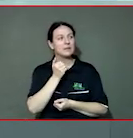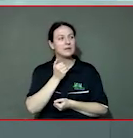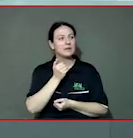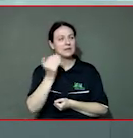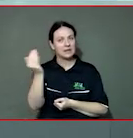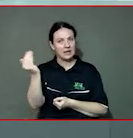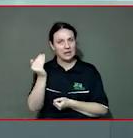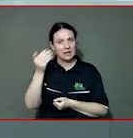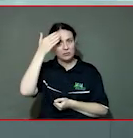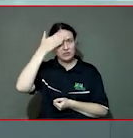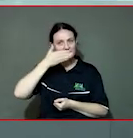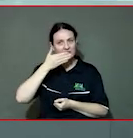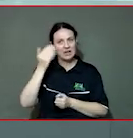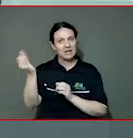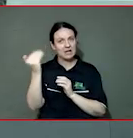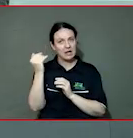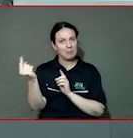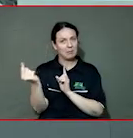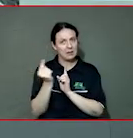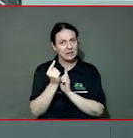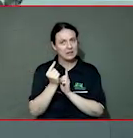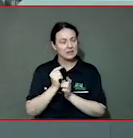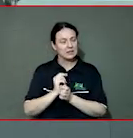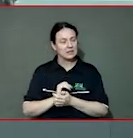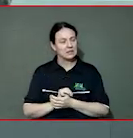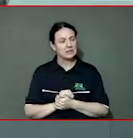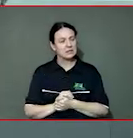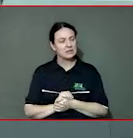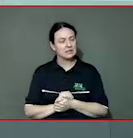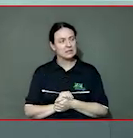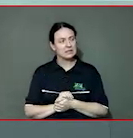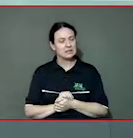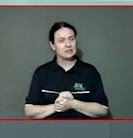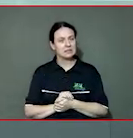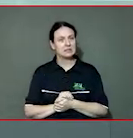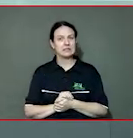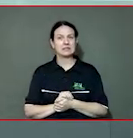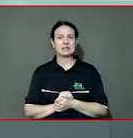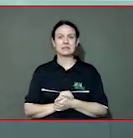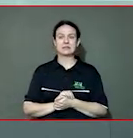question because I can't hear you properly.